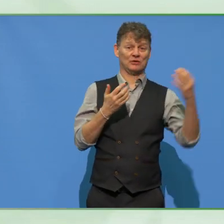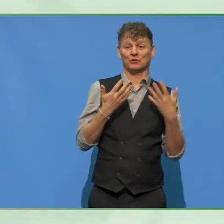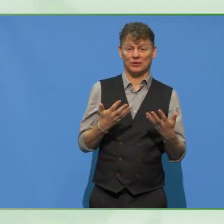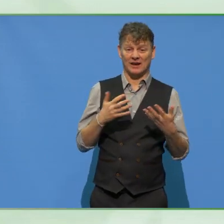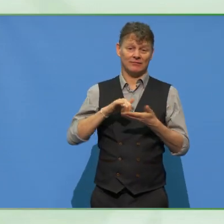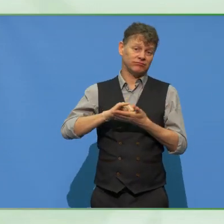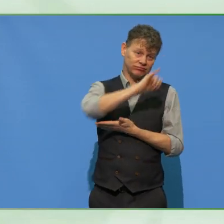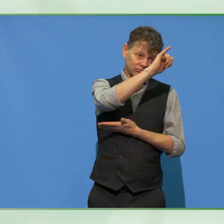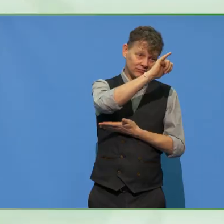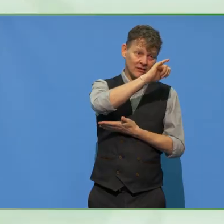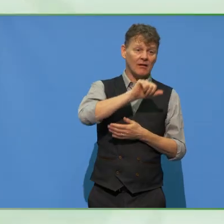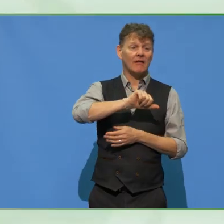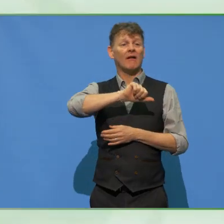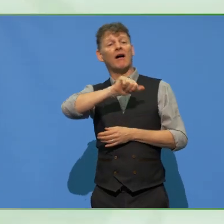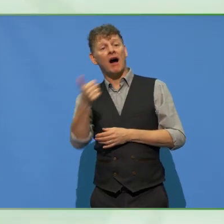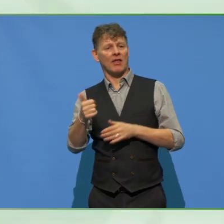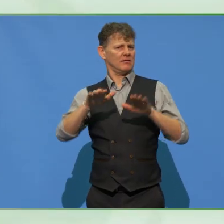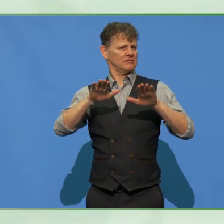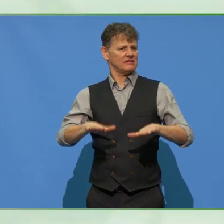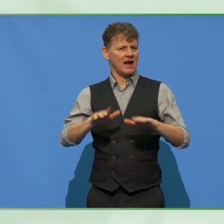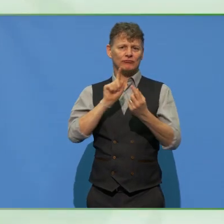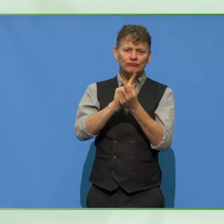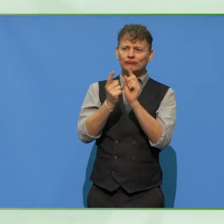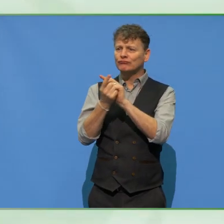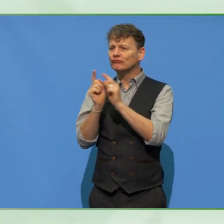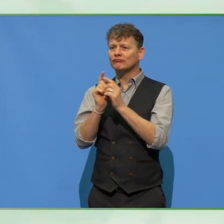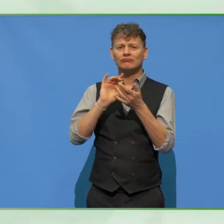connecting, getting to know more people.